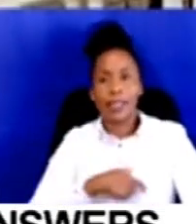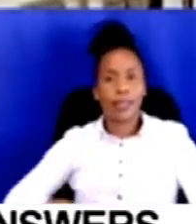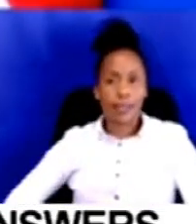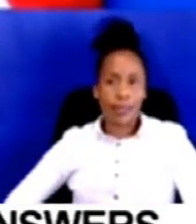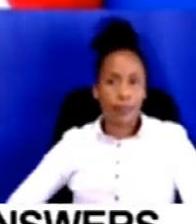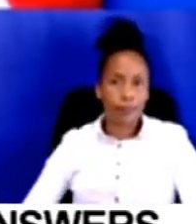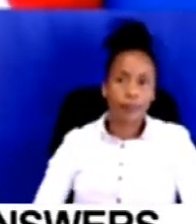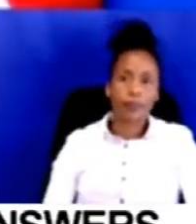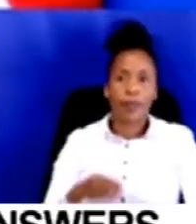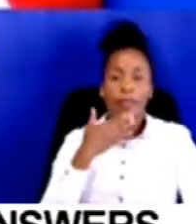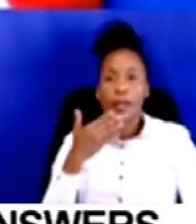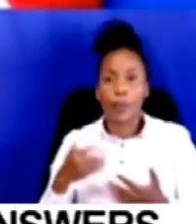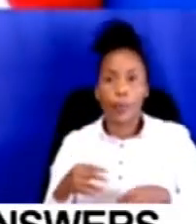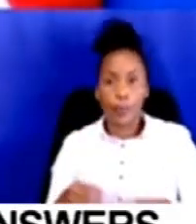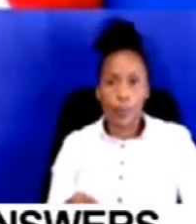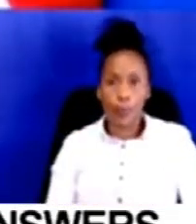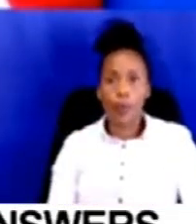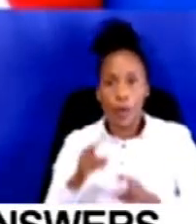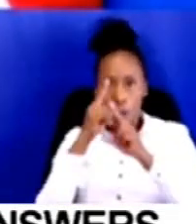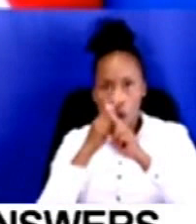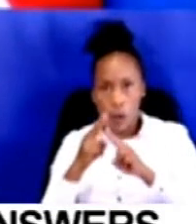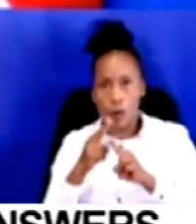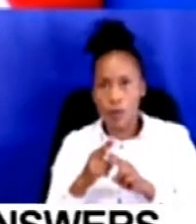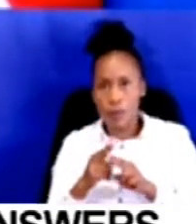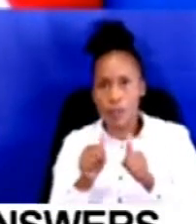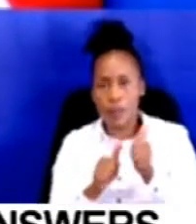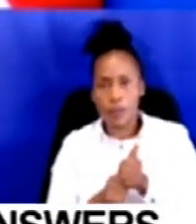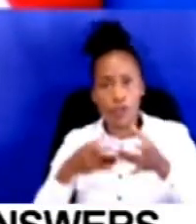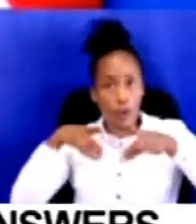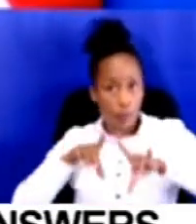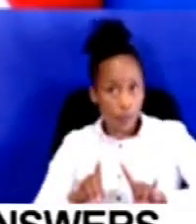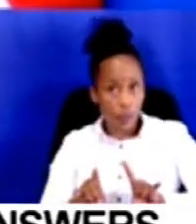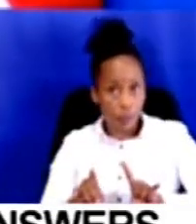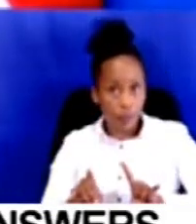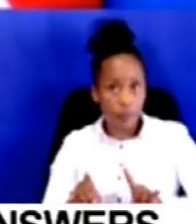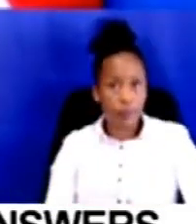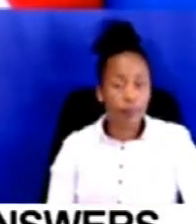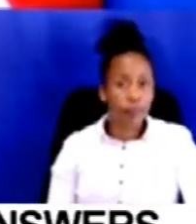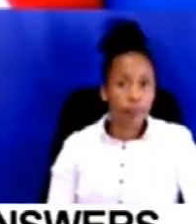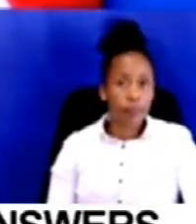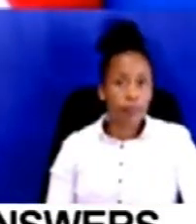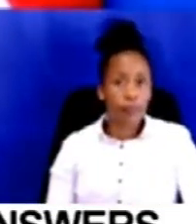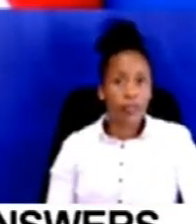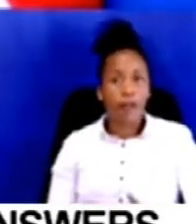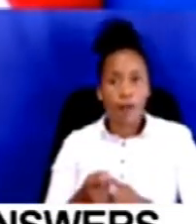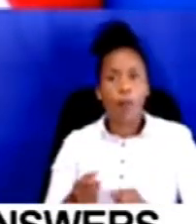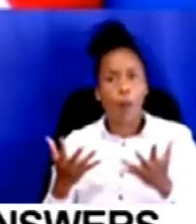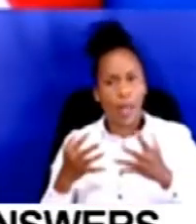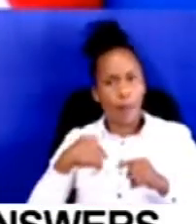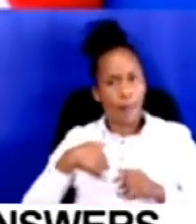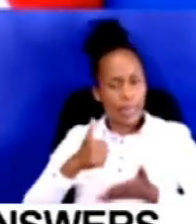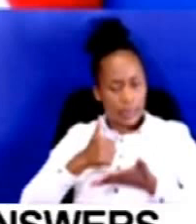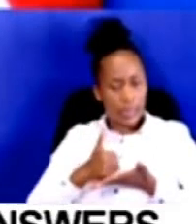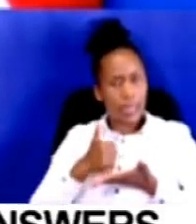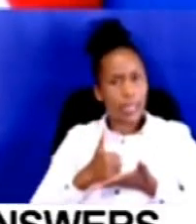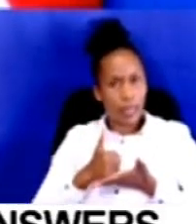Thank you very much, Honourable Deputy Chairperson. From where I'm sitting,